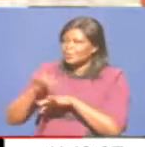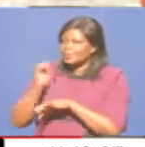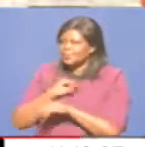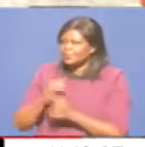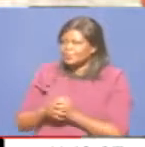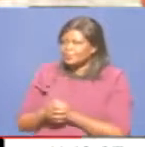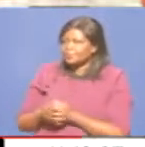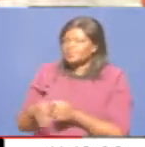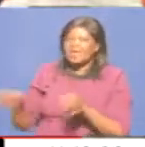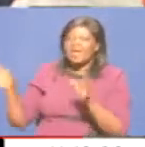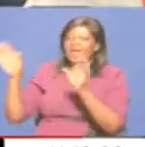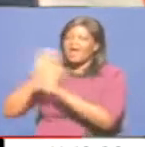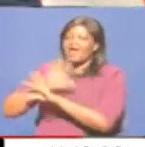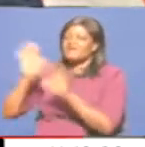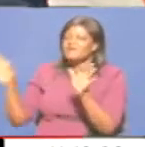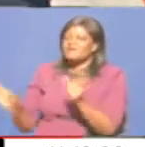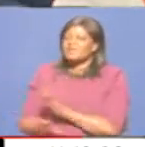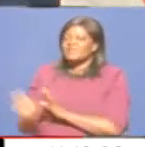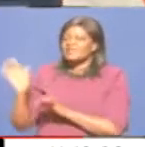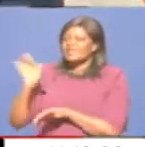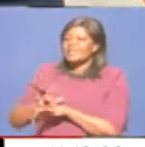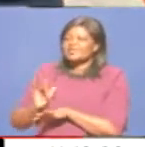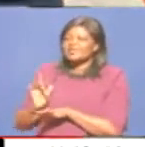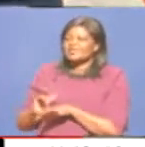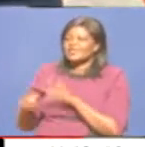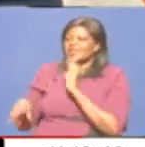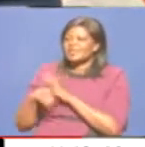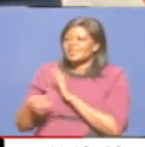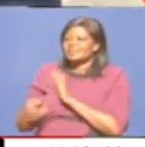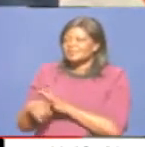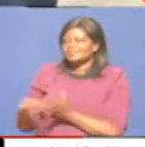collapsed. Everything, you know, that we are talking about. If you see also traveling.